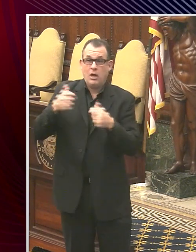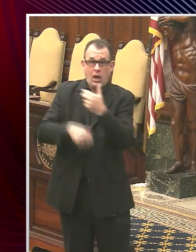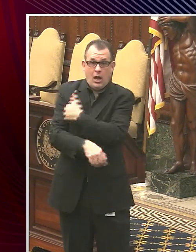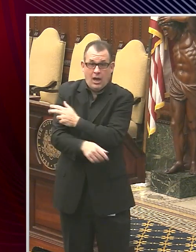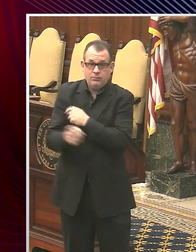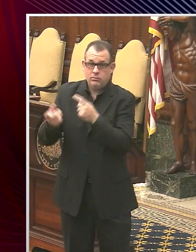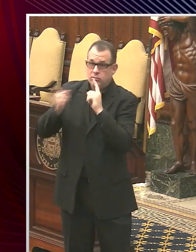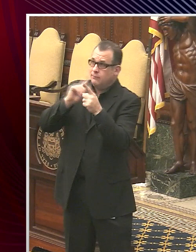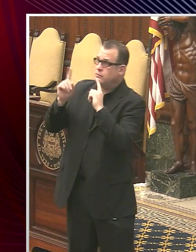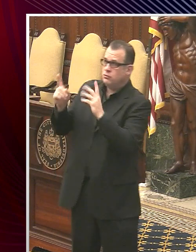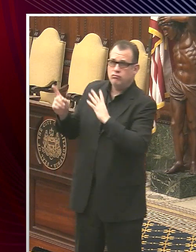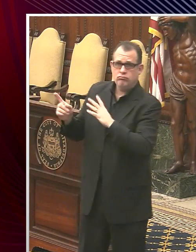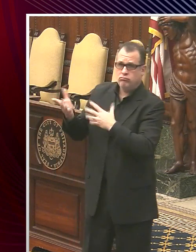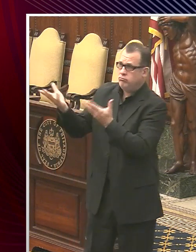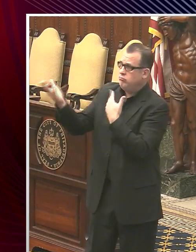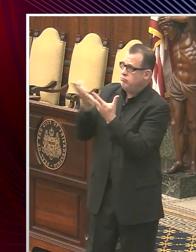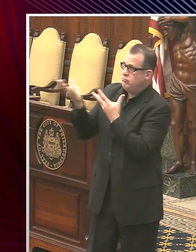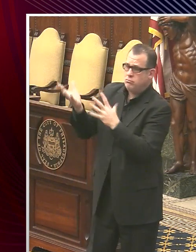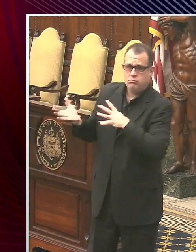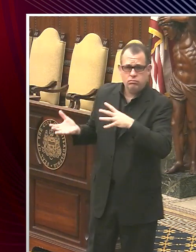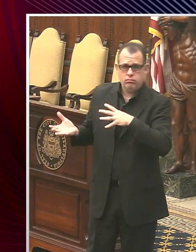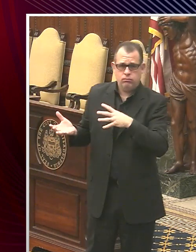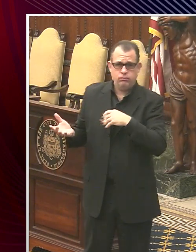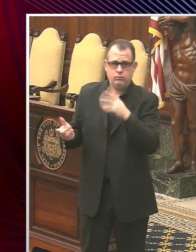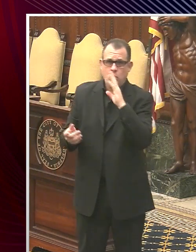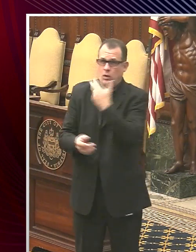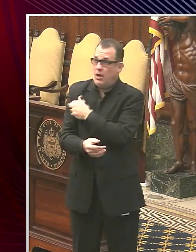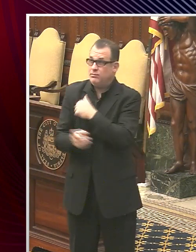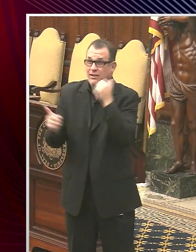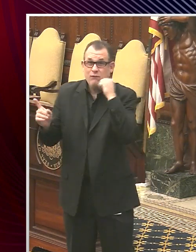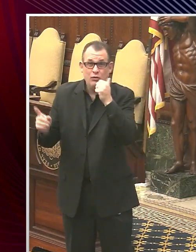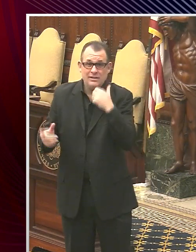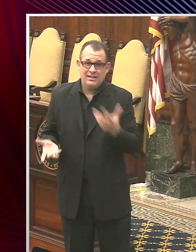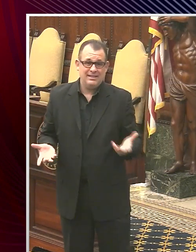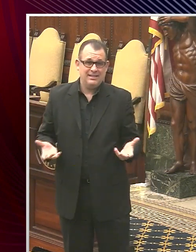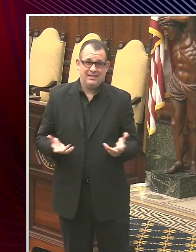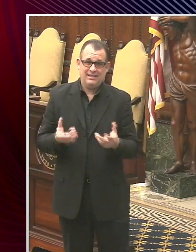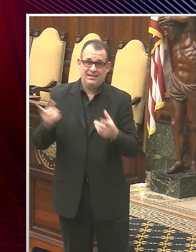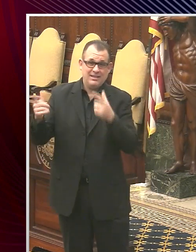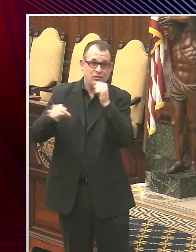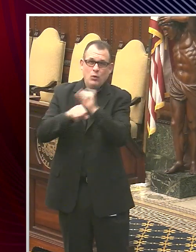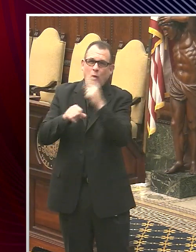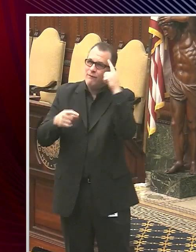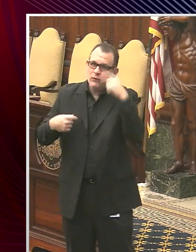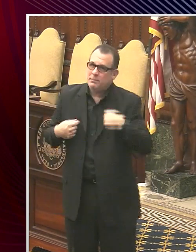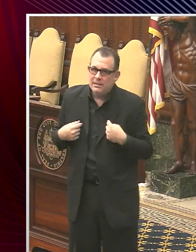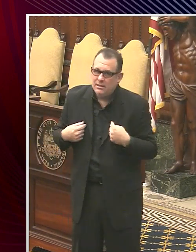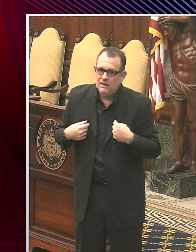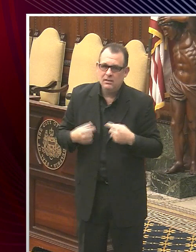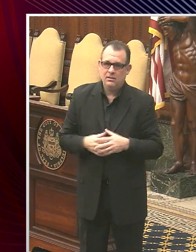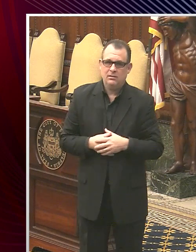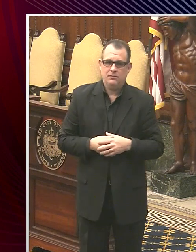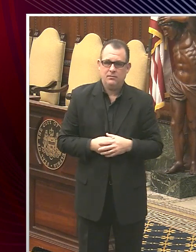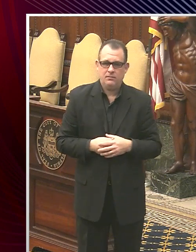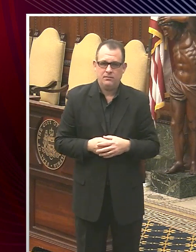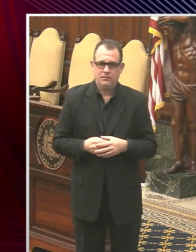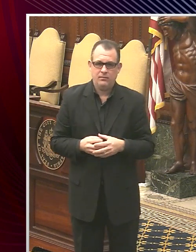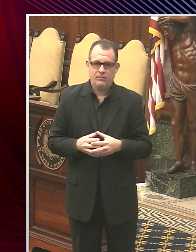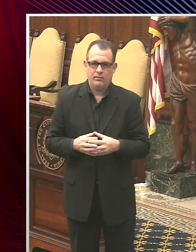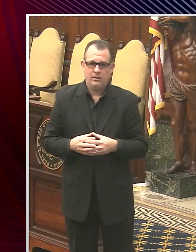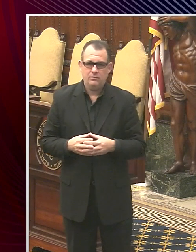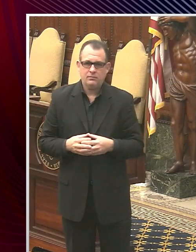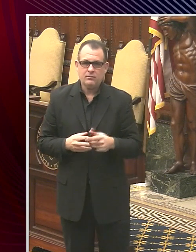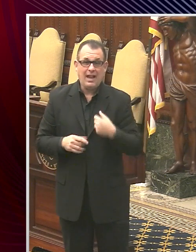Yeah, I'm talking to the hospitals on a regular basis. Now, they don't work for me. I can't order them to participate in a specific, interview,